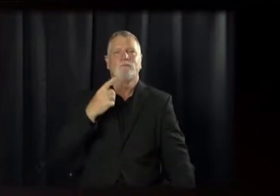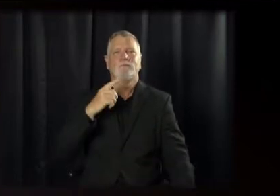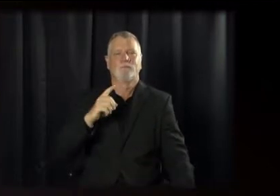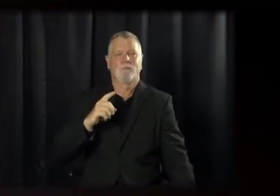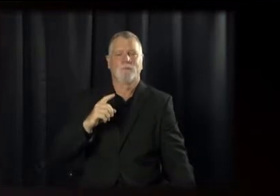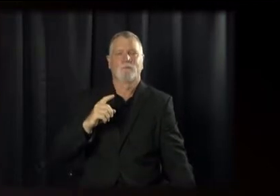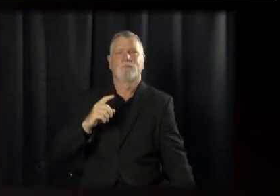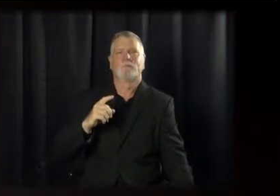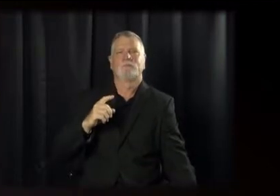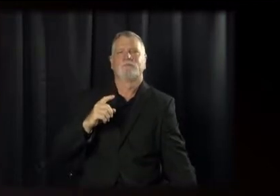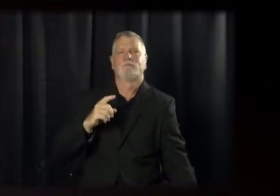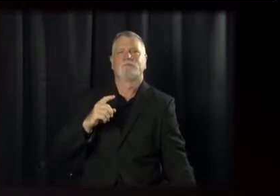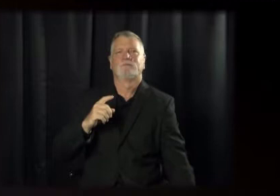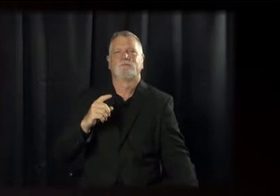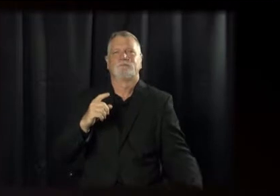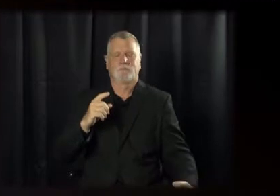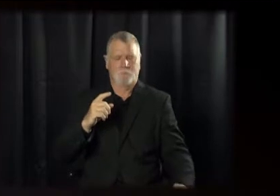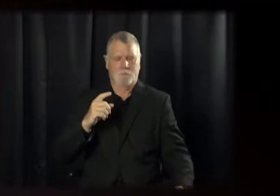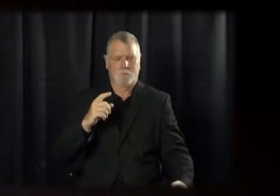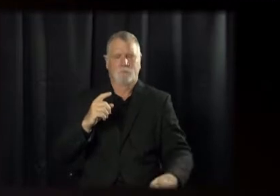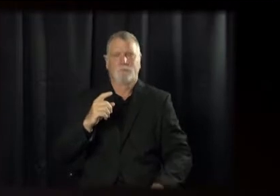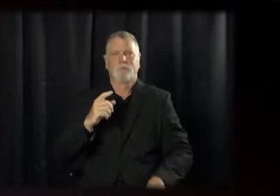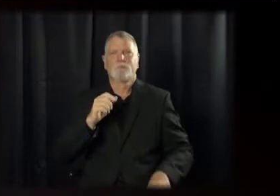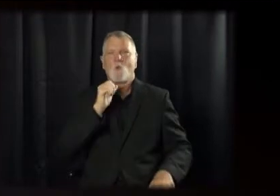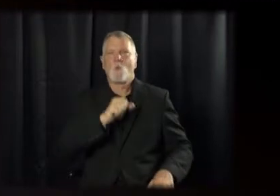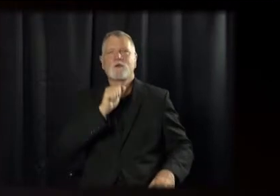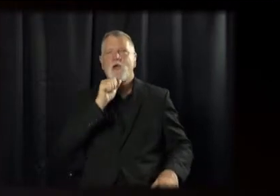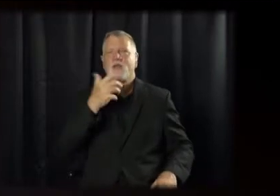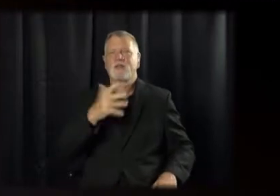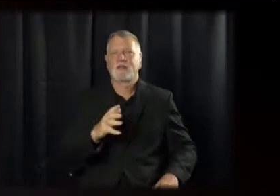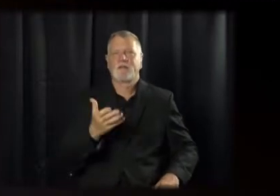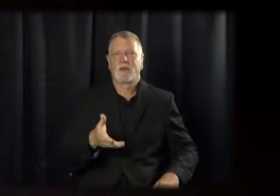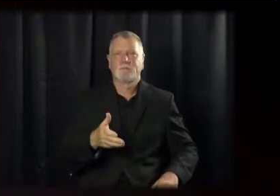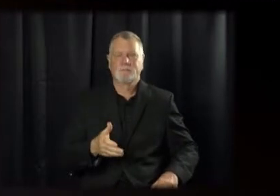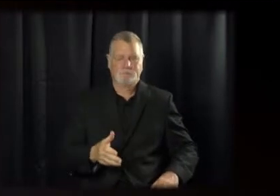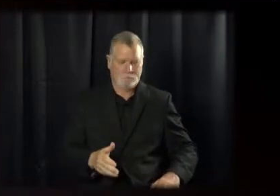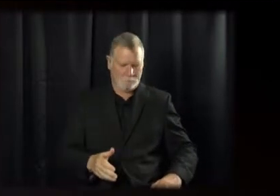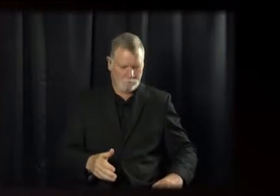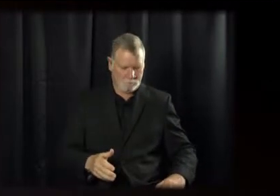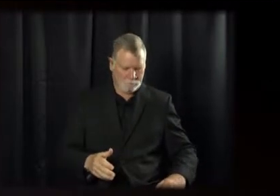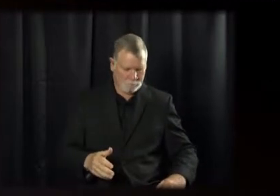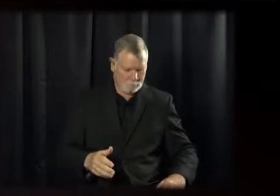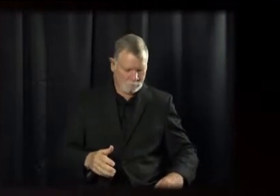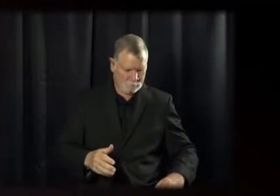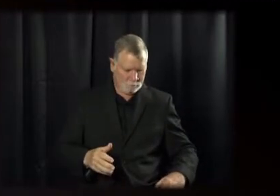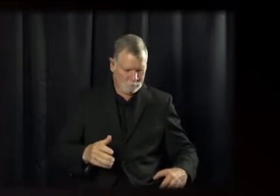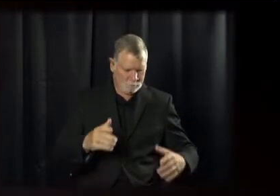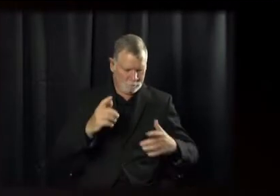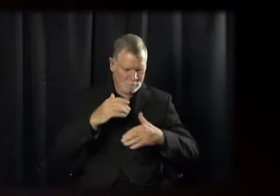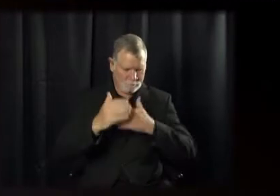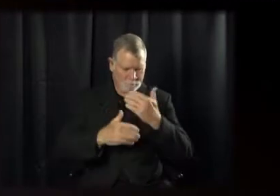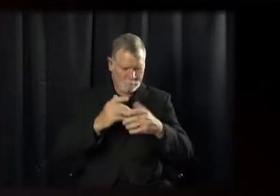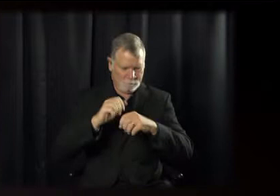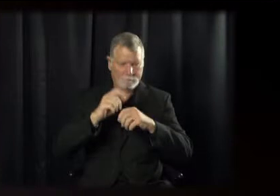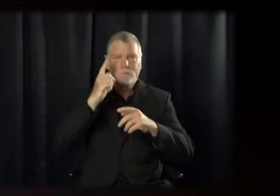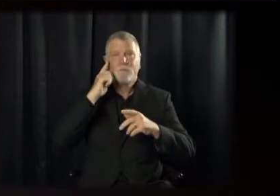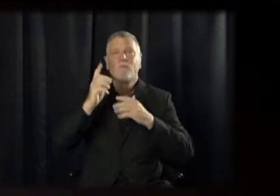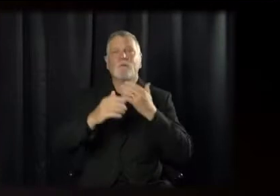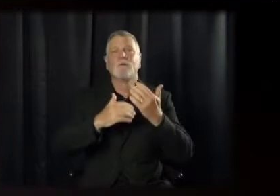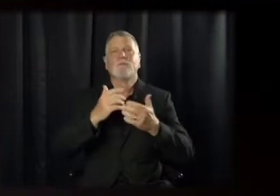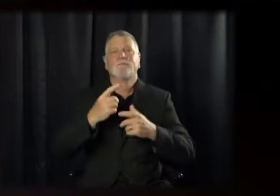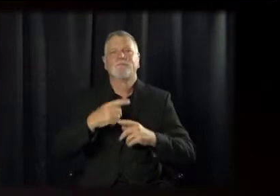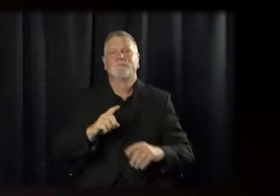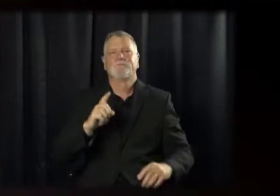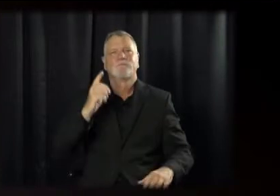energy system. But the work does not end there. Prepa and the government must continue the process to